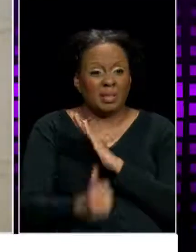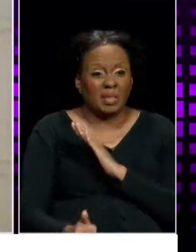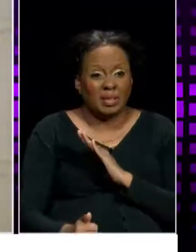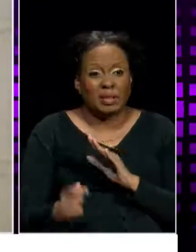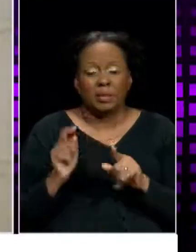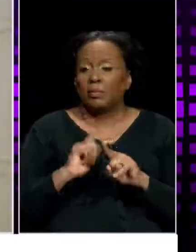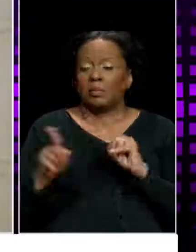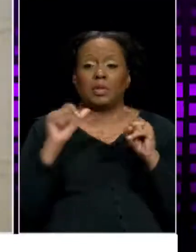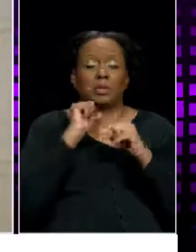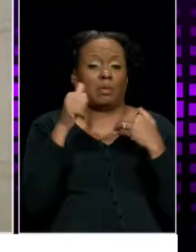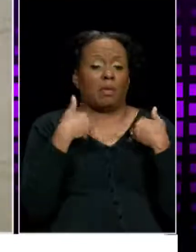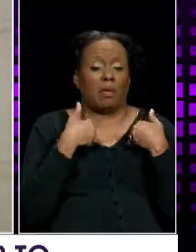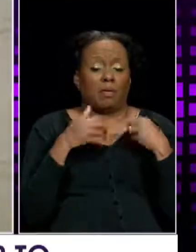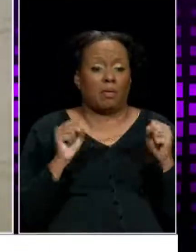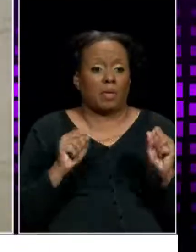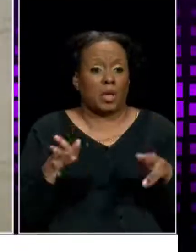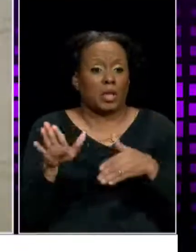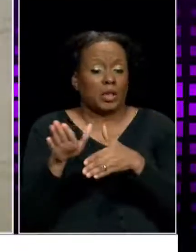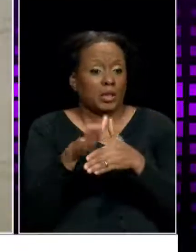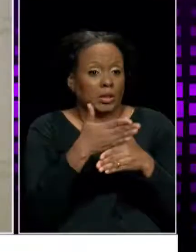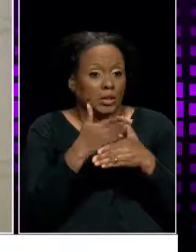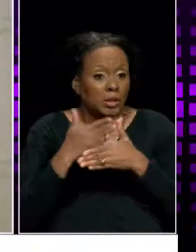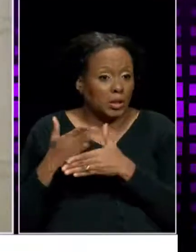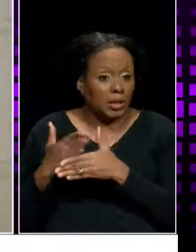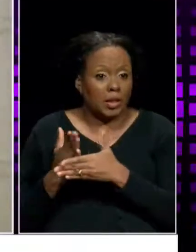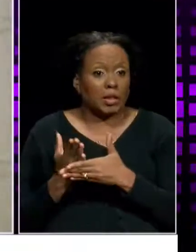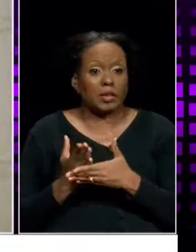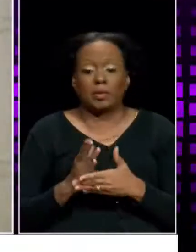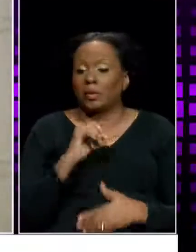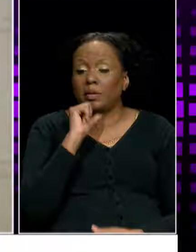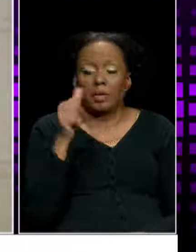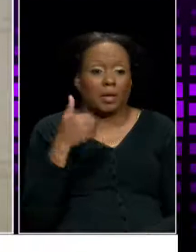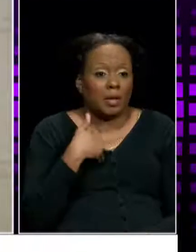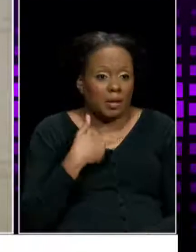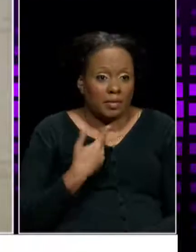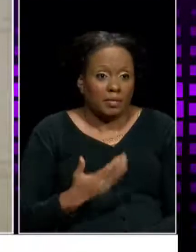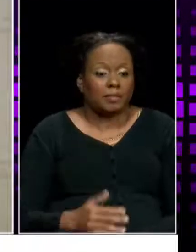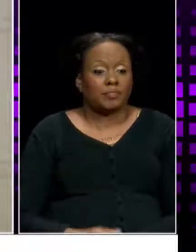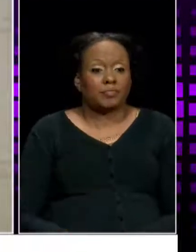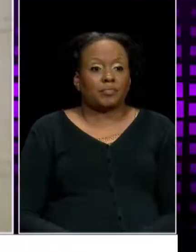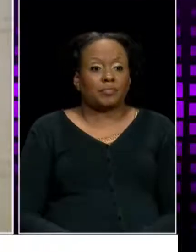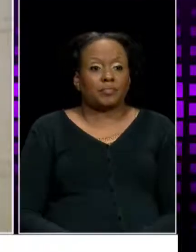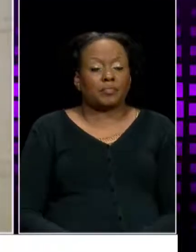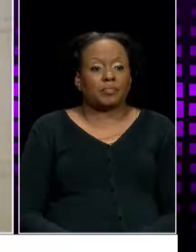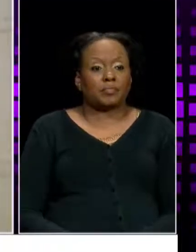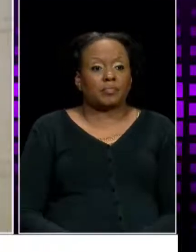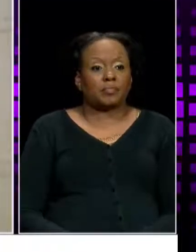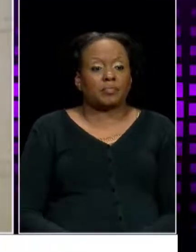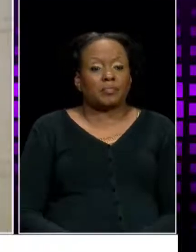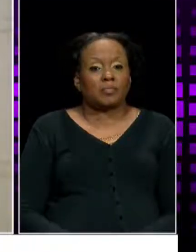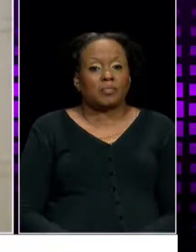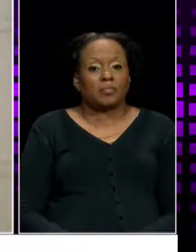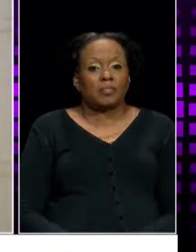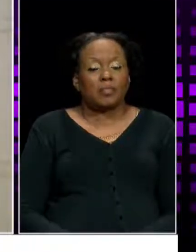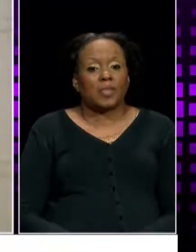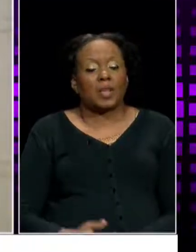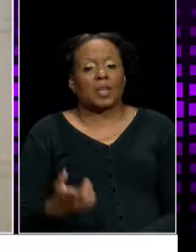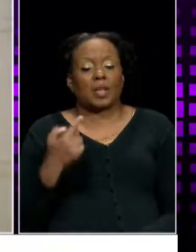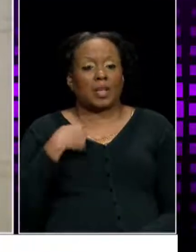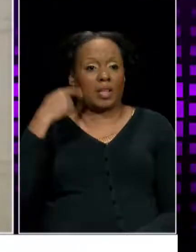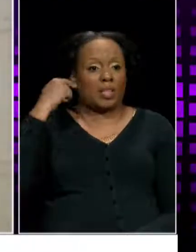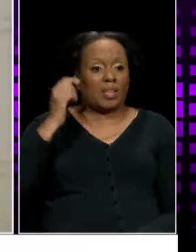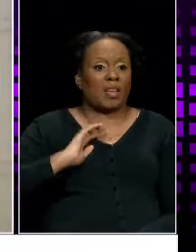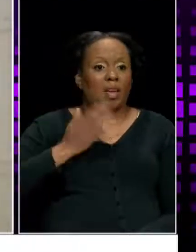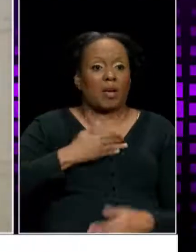not given the opportunity to share their talents or to share the gifts that they may have. So I think within our communities or within our